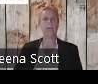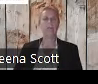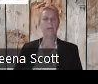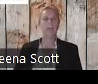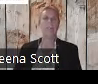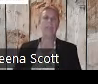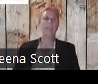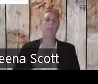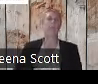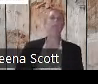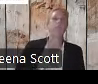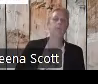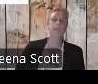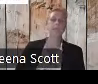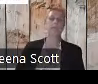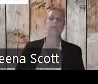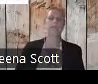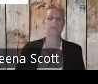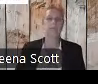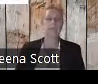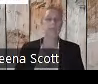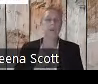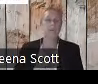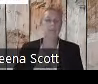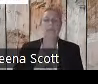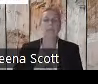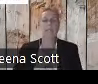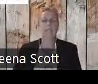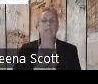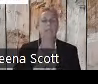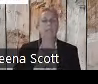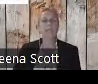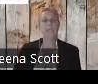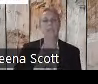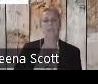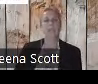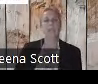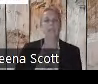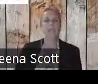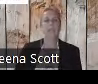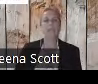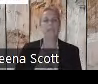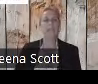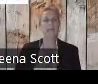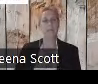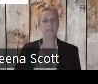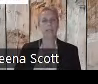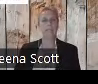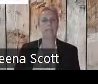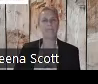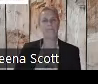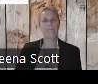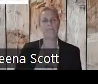I also wanted to take a moment before we get started to acknowledge the immense and irreversible loss of life due to domestic